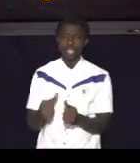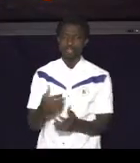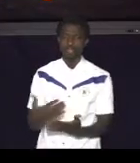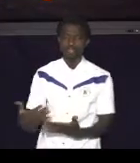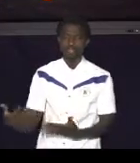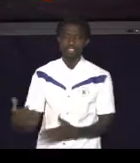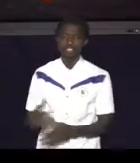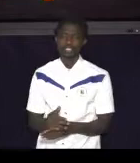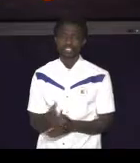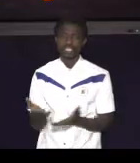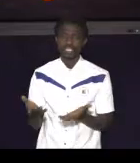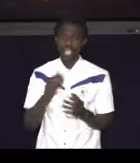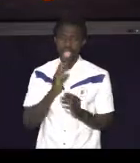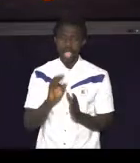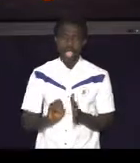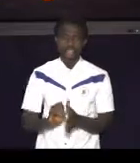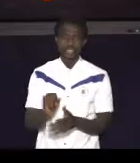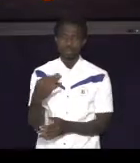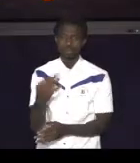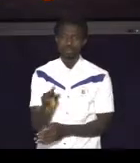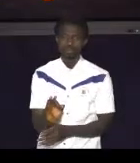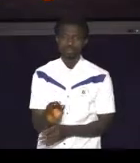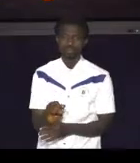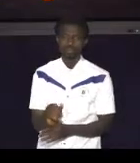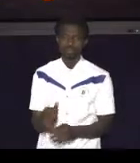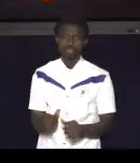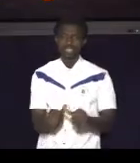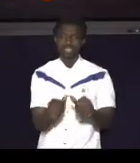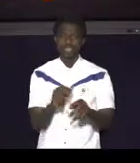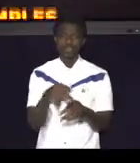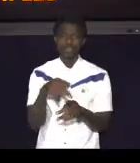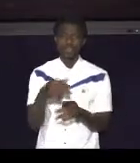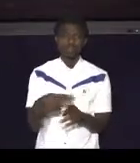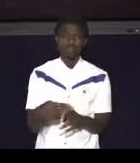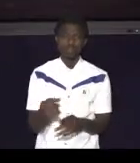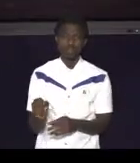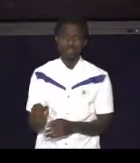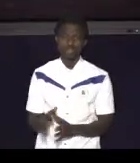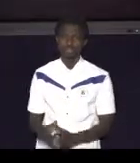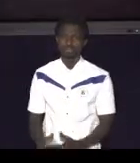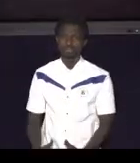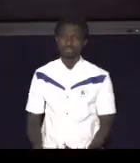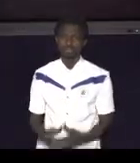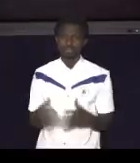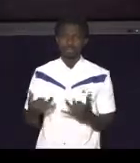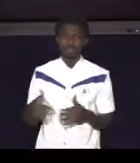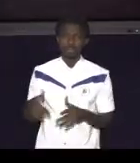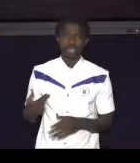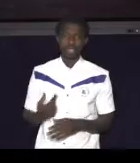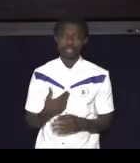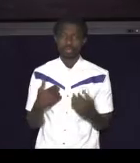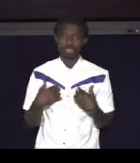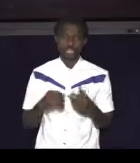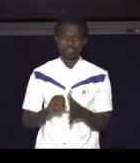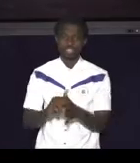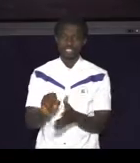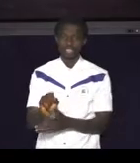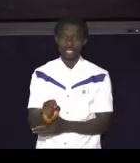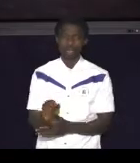everything. Here are examples of indefinite pronouns. Now let's have examples